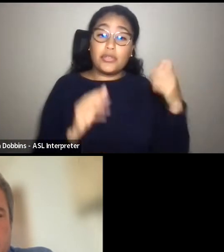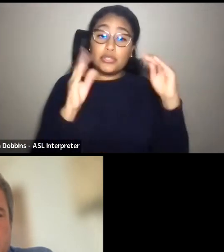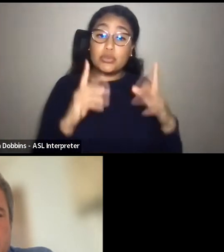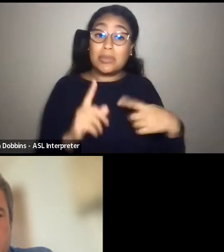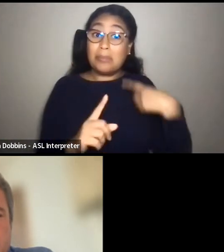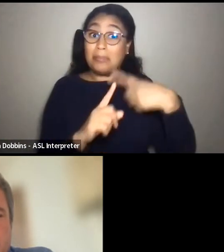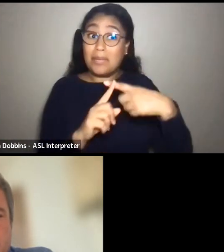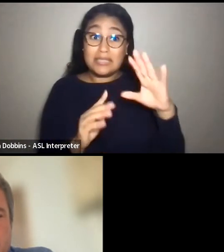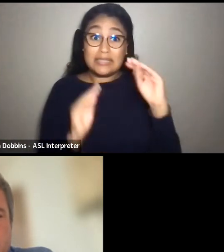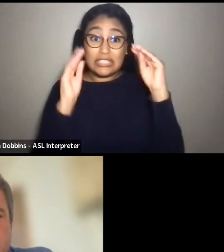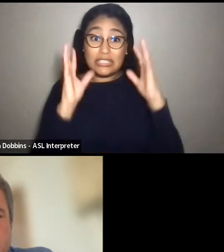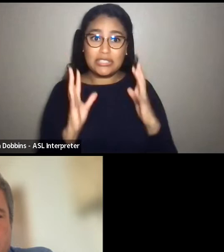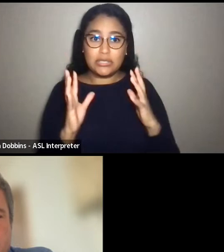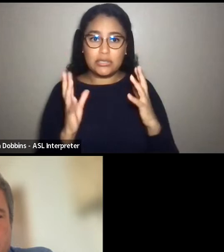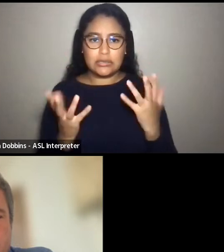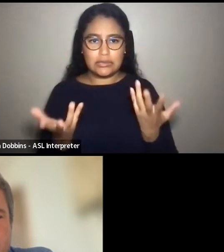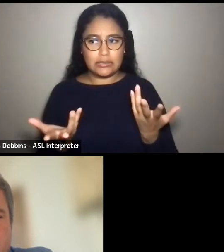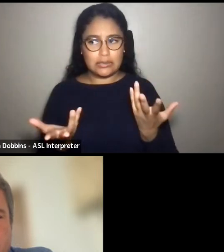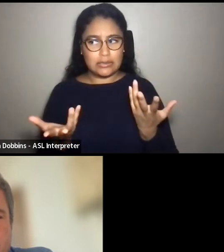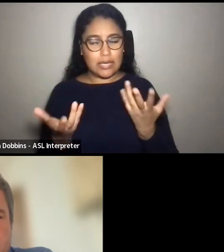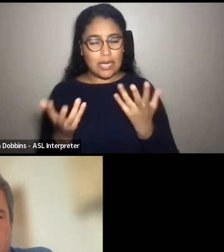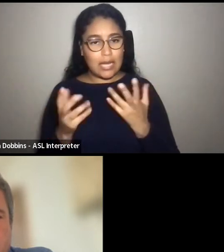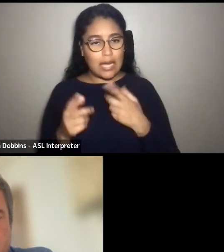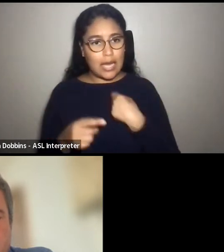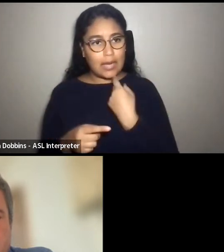teachers. What do I tell them?